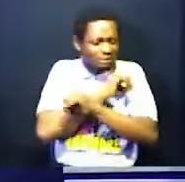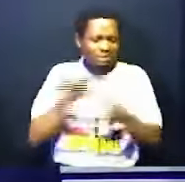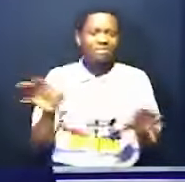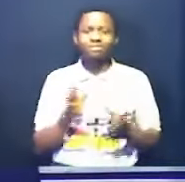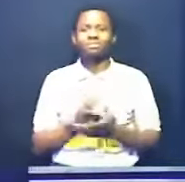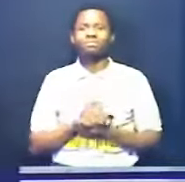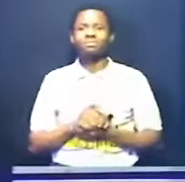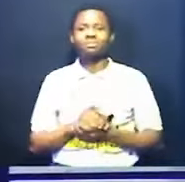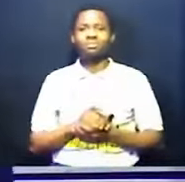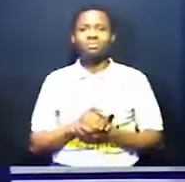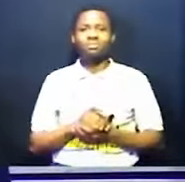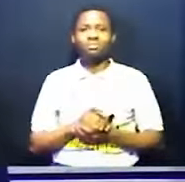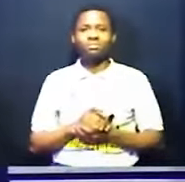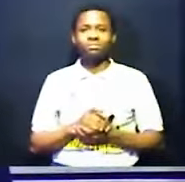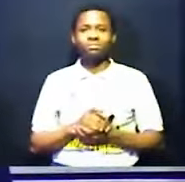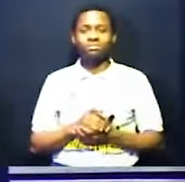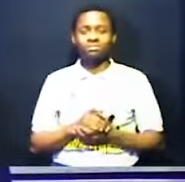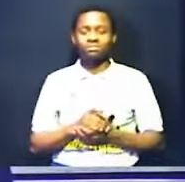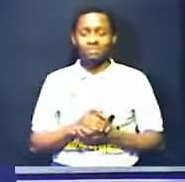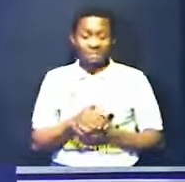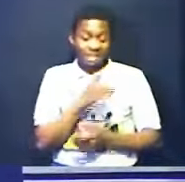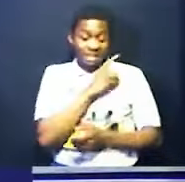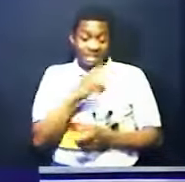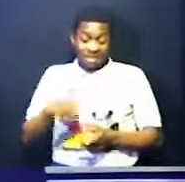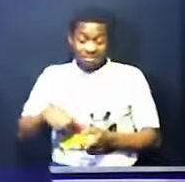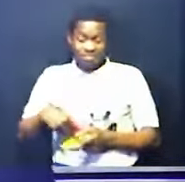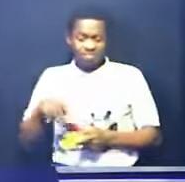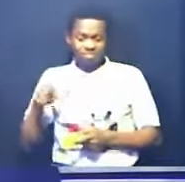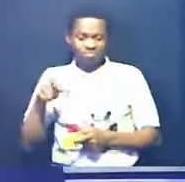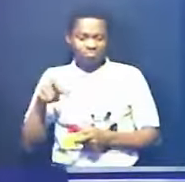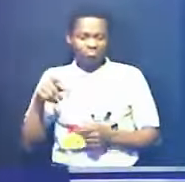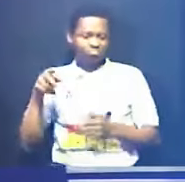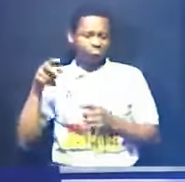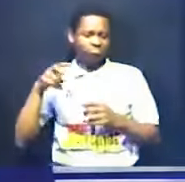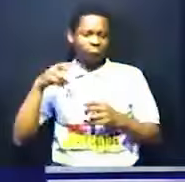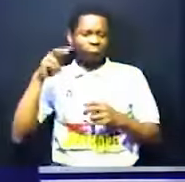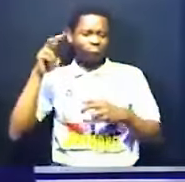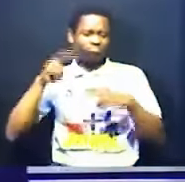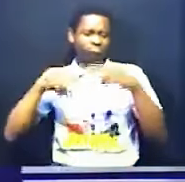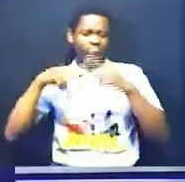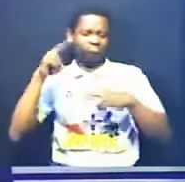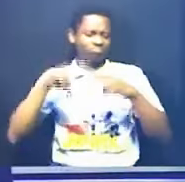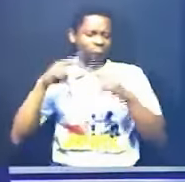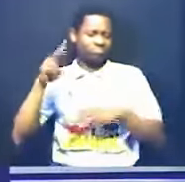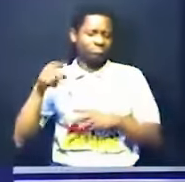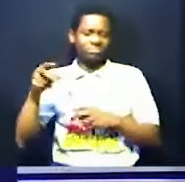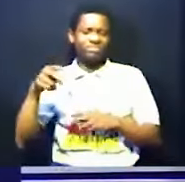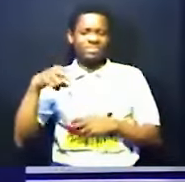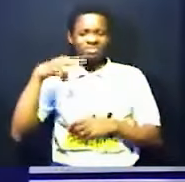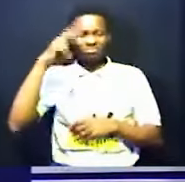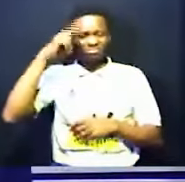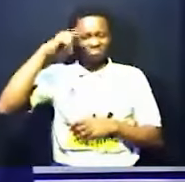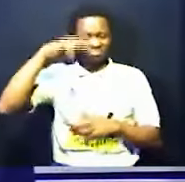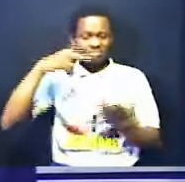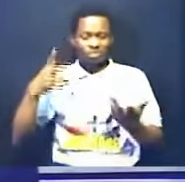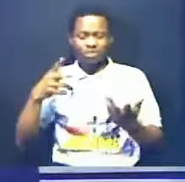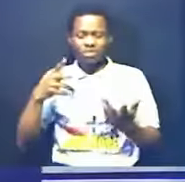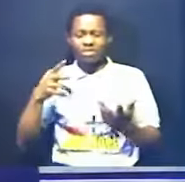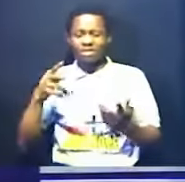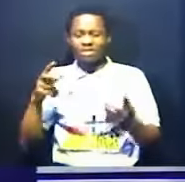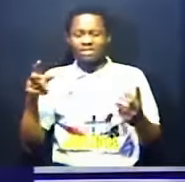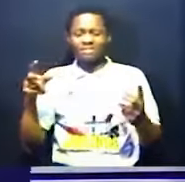David was very indifferent and careless in the way he handled this matter. David,